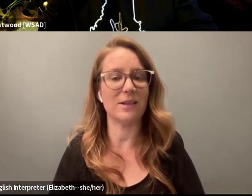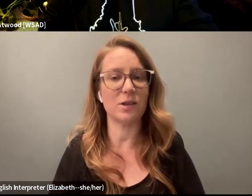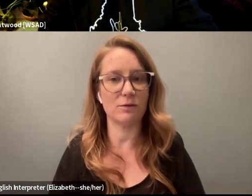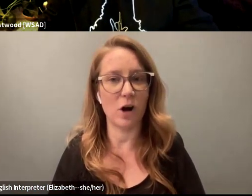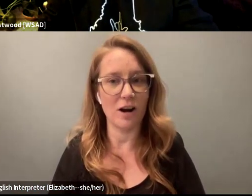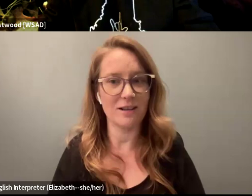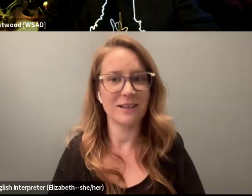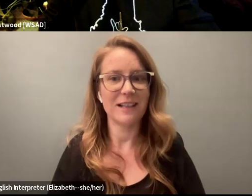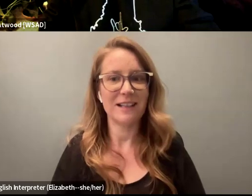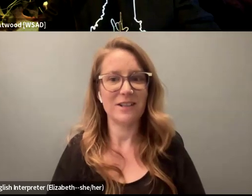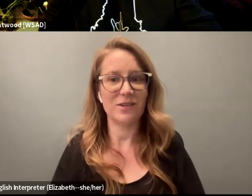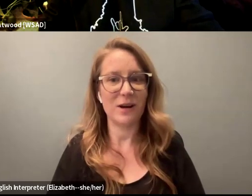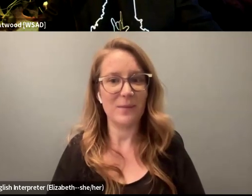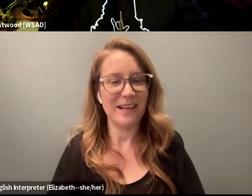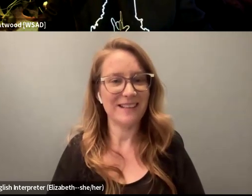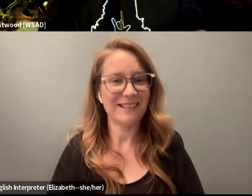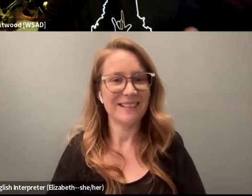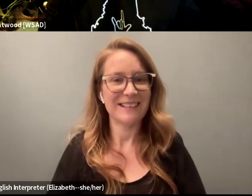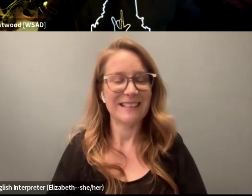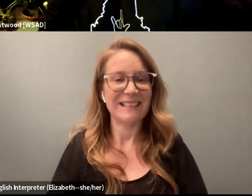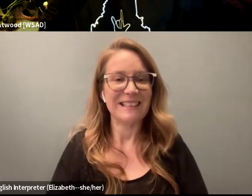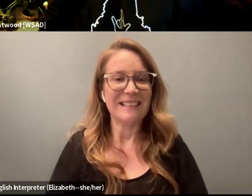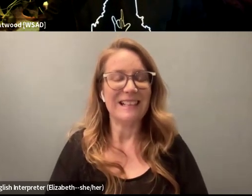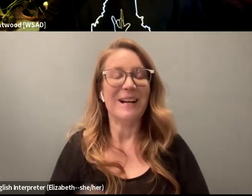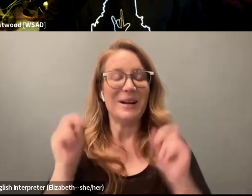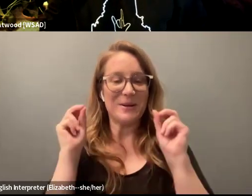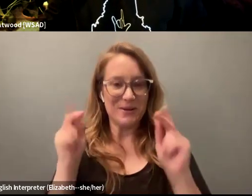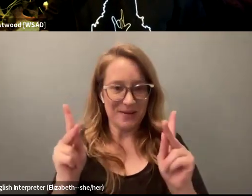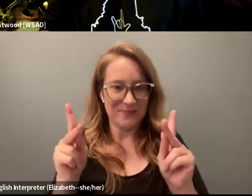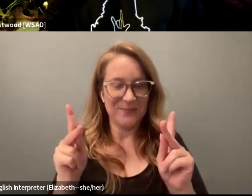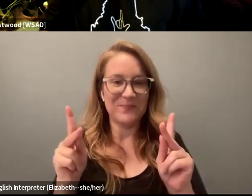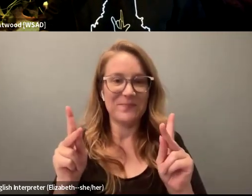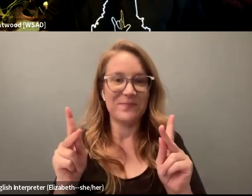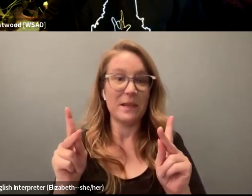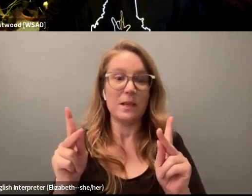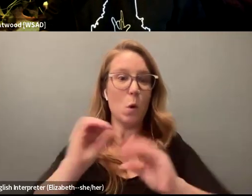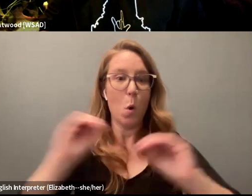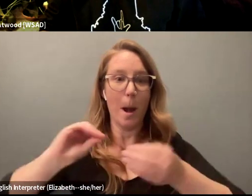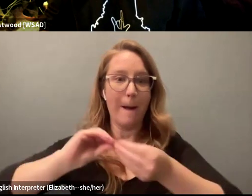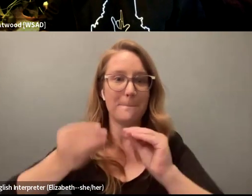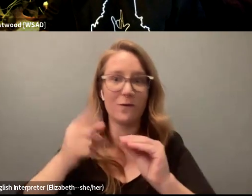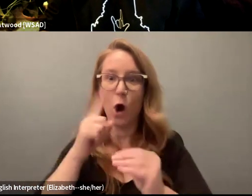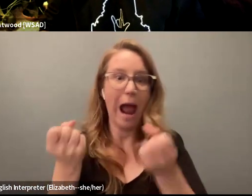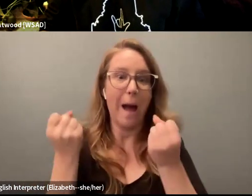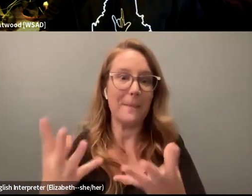variants have we had so far? Do you know how many? Okay, there's not a number for how